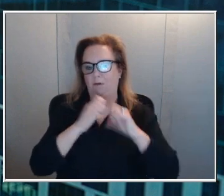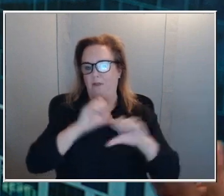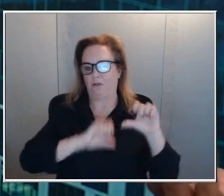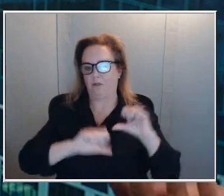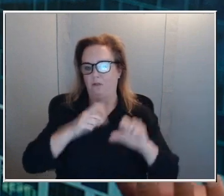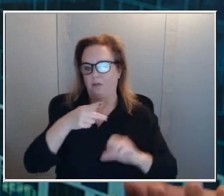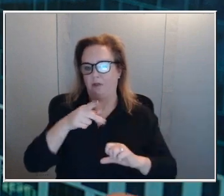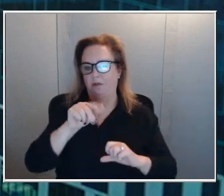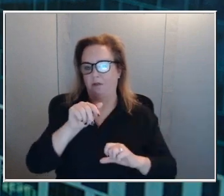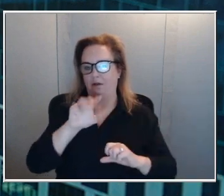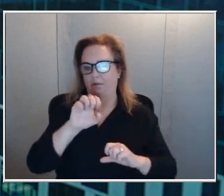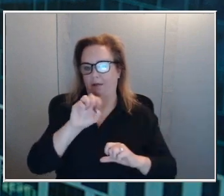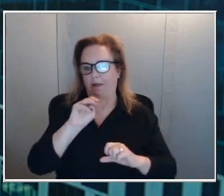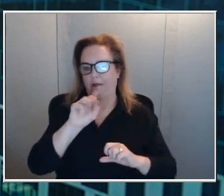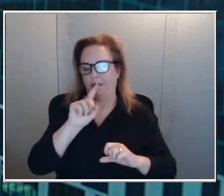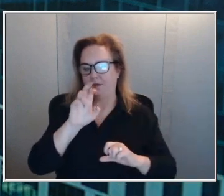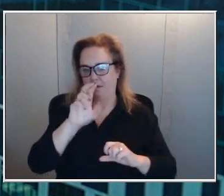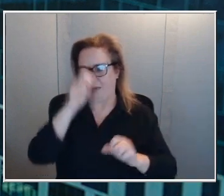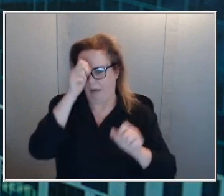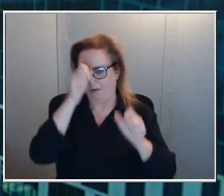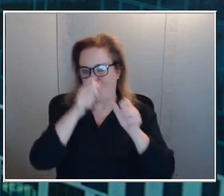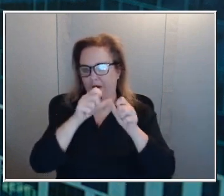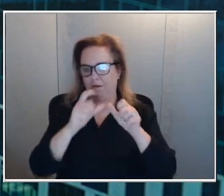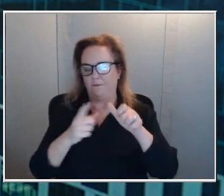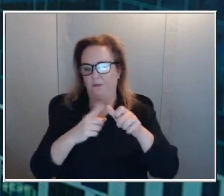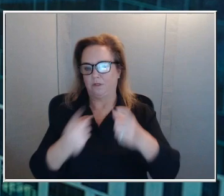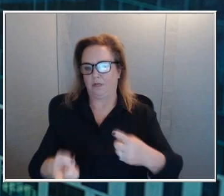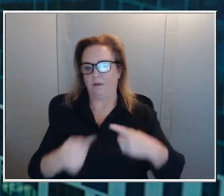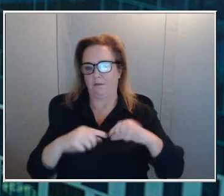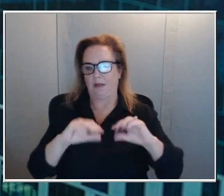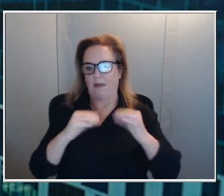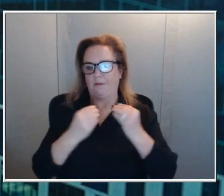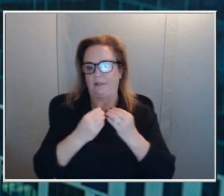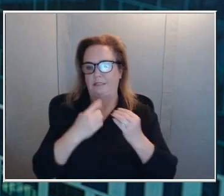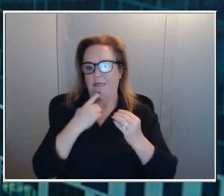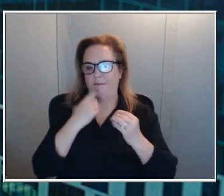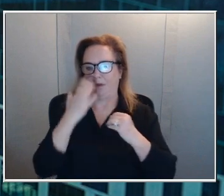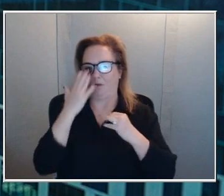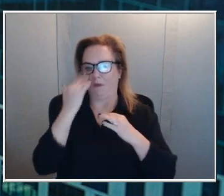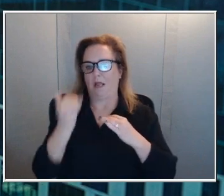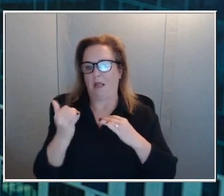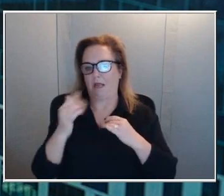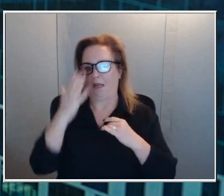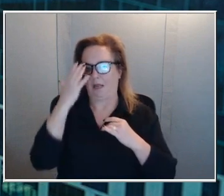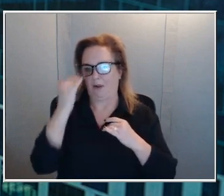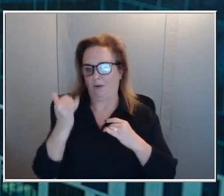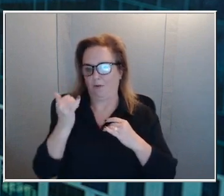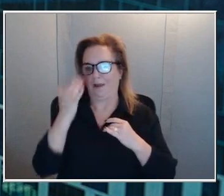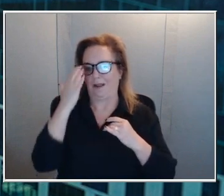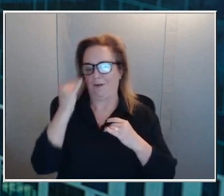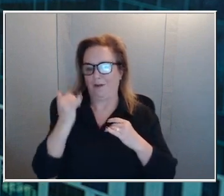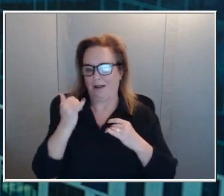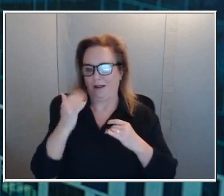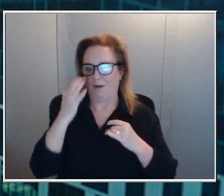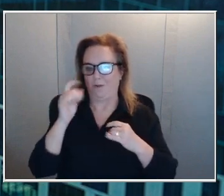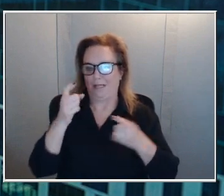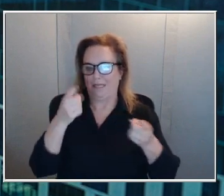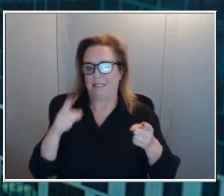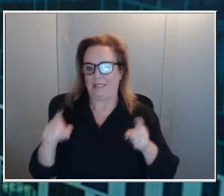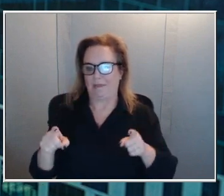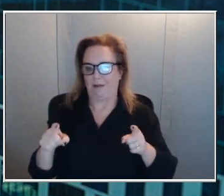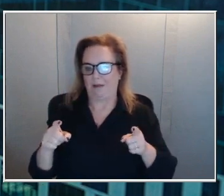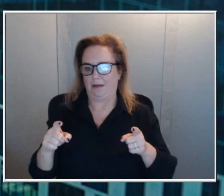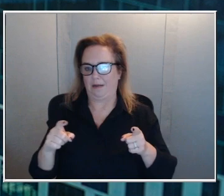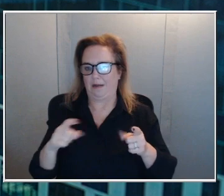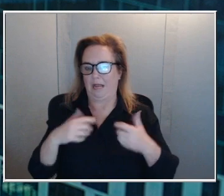pacemaker. And I very much recall her first coming into my office and saying, but why? Why did this happen to me? I am